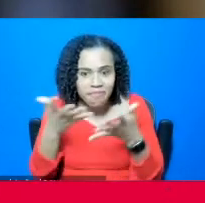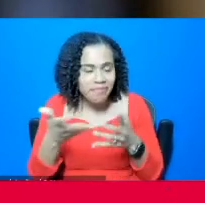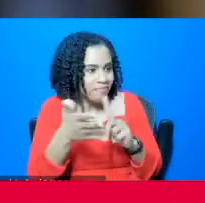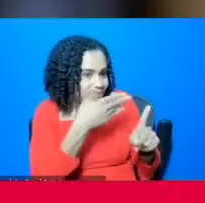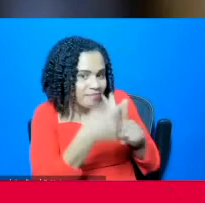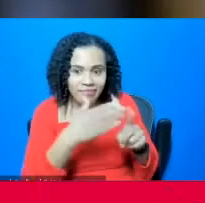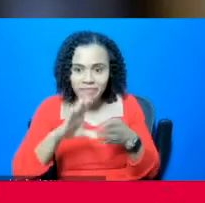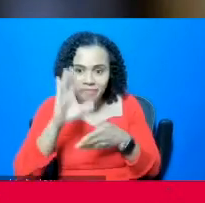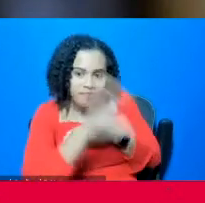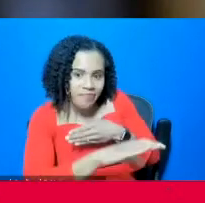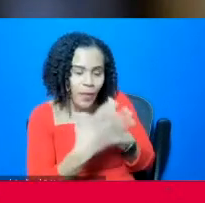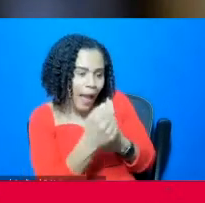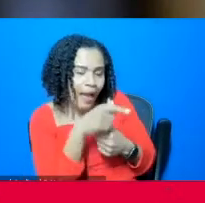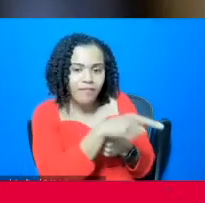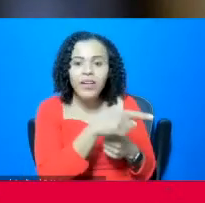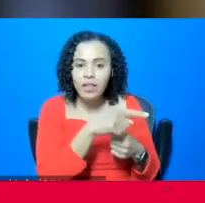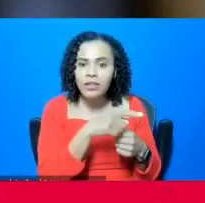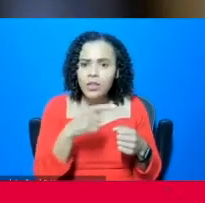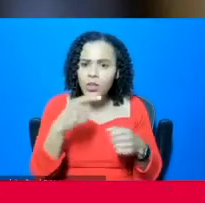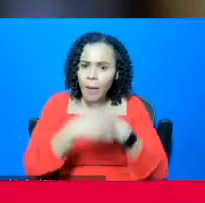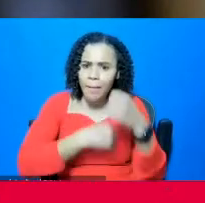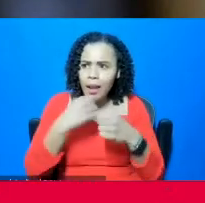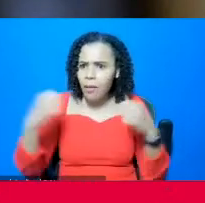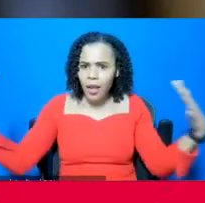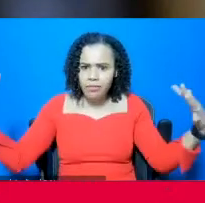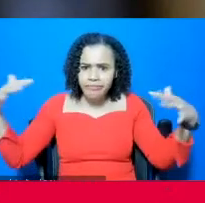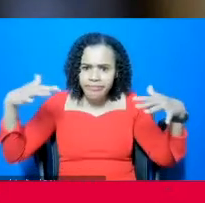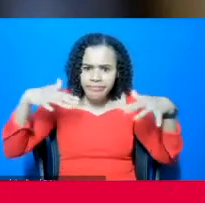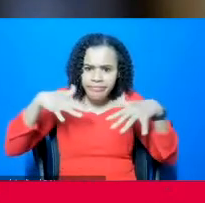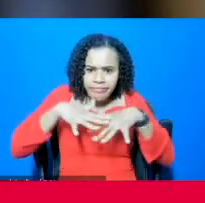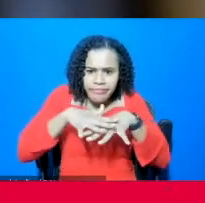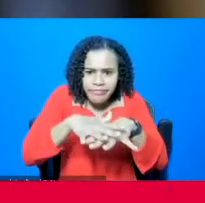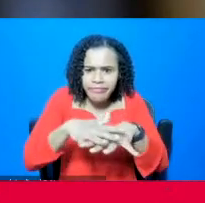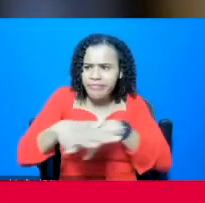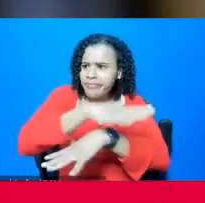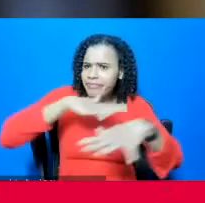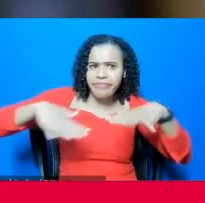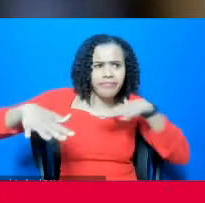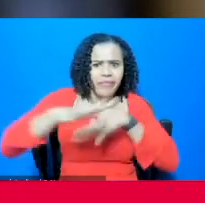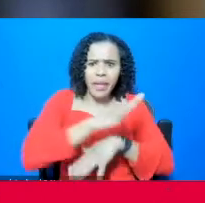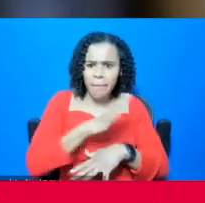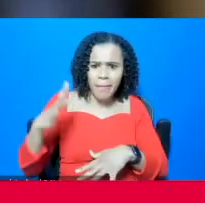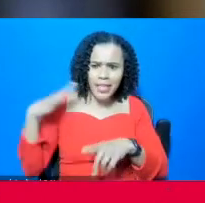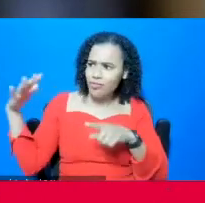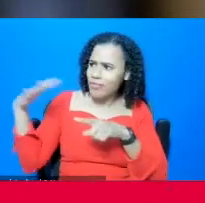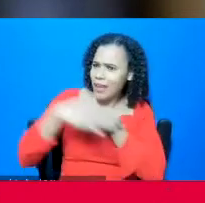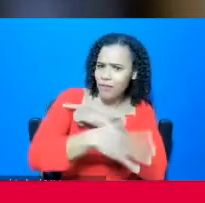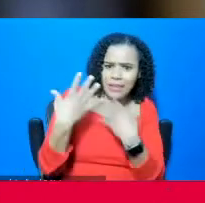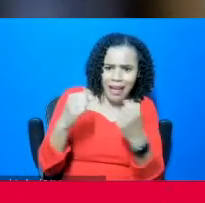know, and have that social integration on campuses of the military. And then as soon